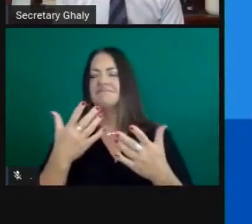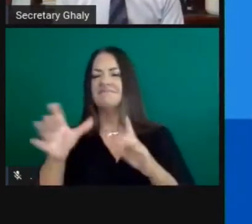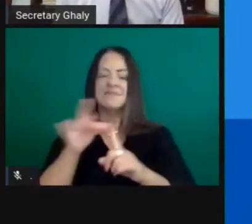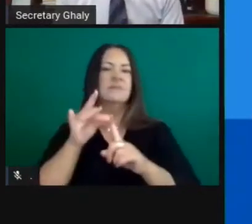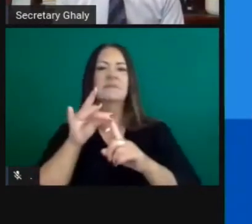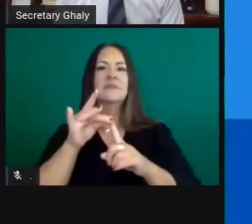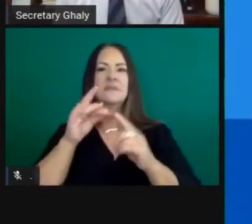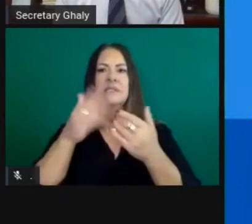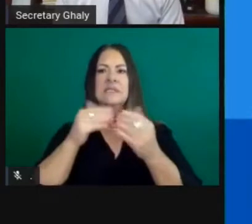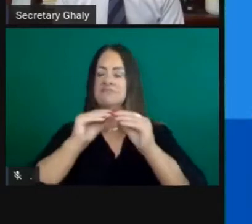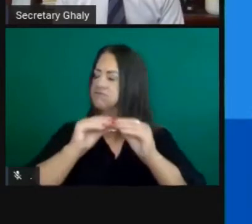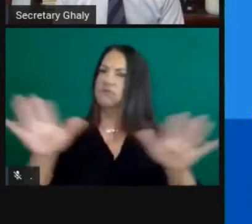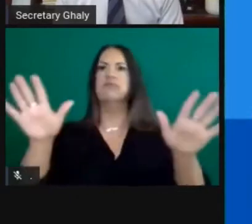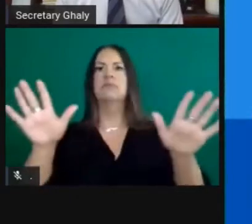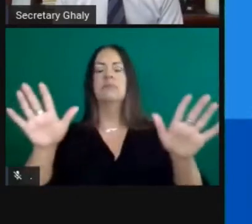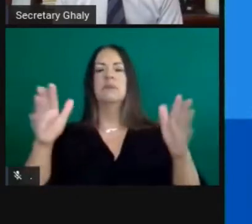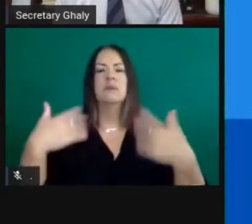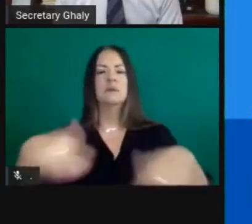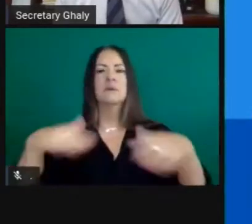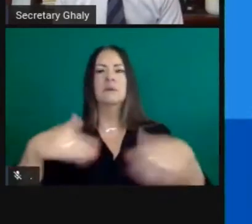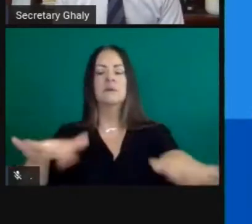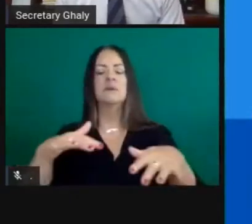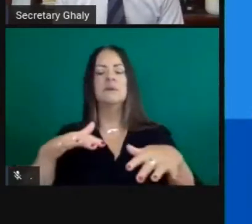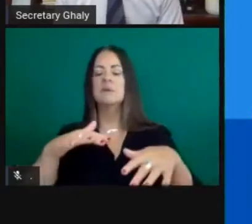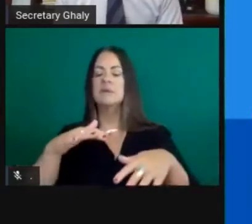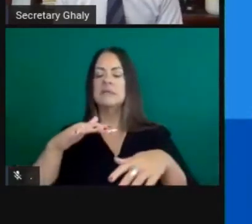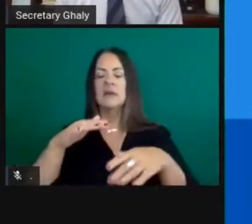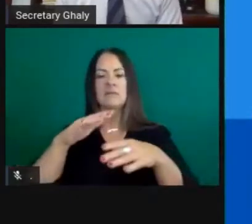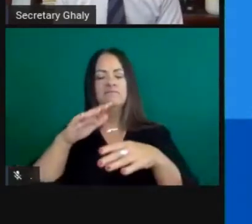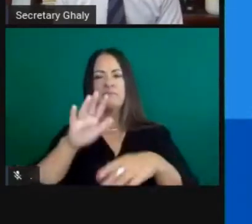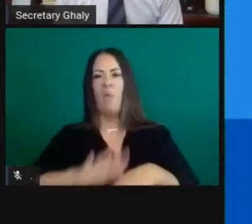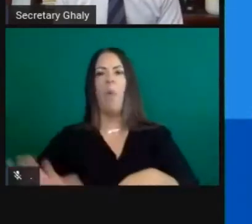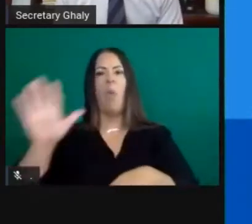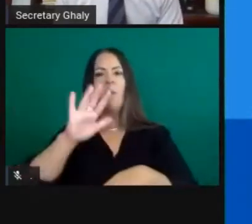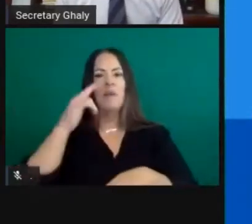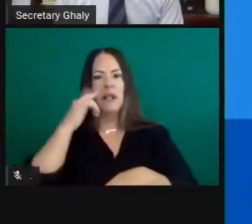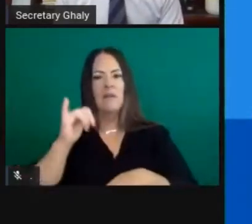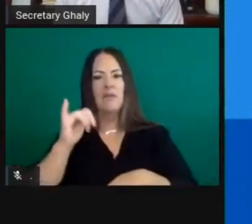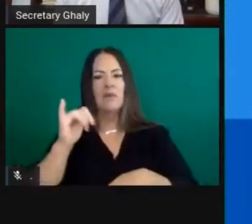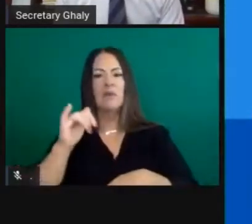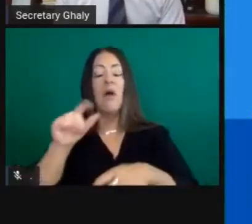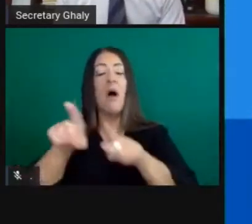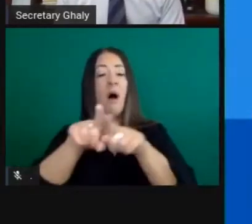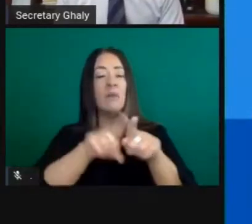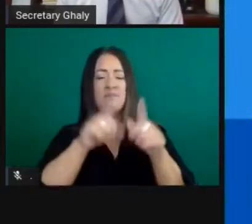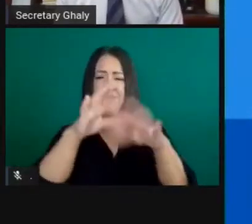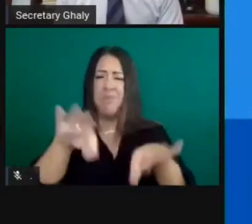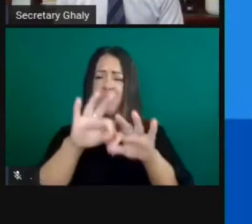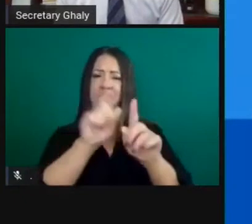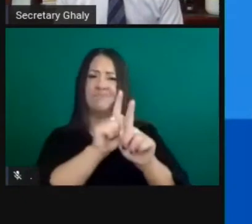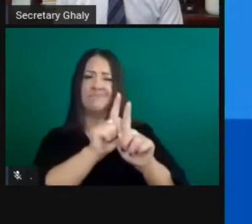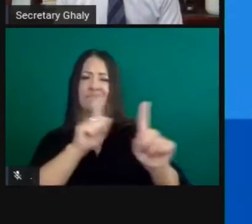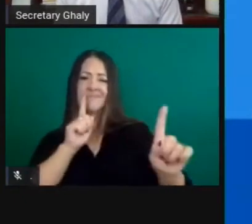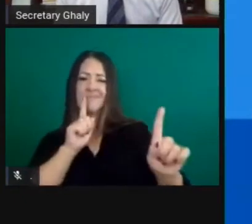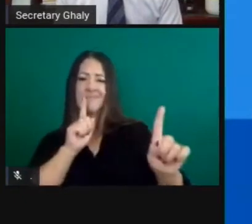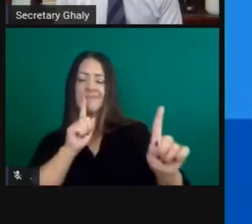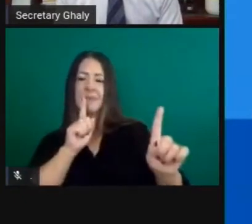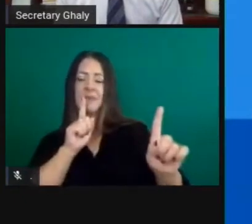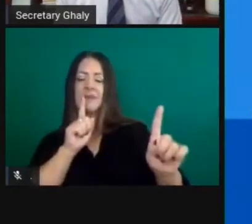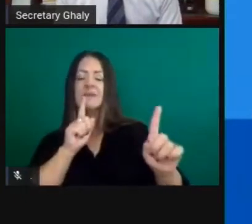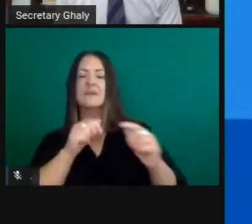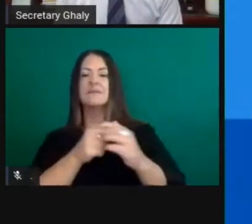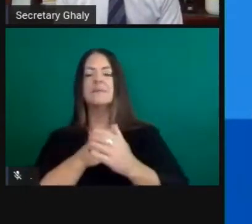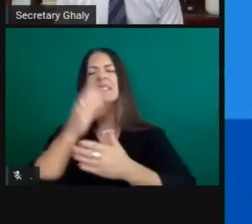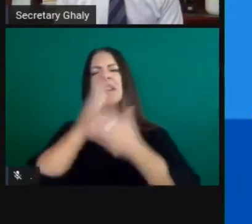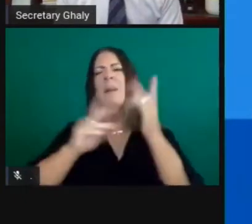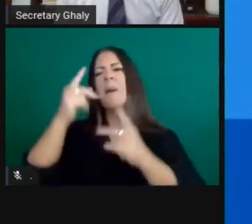increases transmission in rapid ways across the state. Maintaining that 6 feet of distance. I'll remind you that so many people focus on wearing